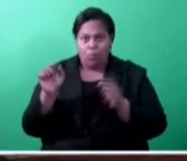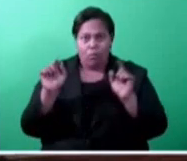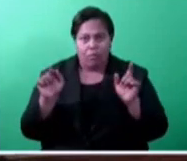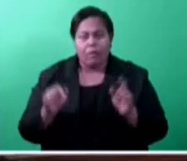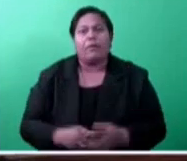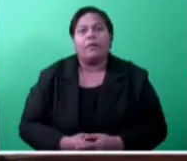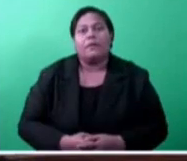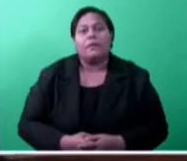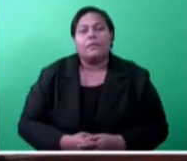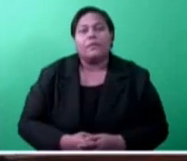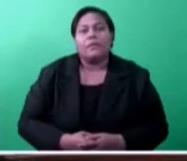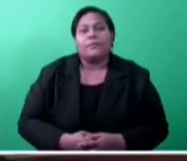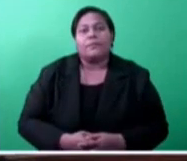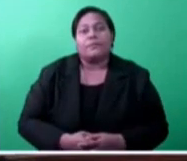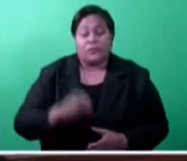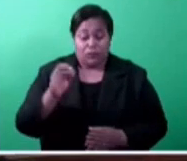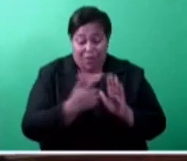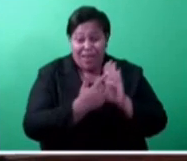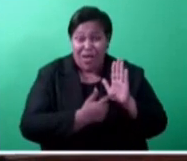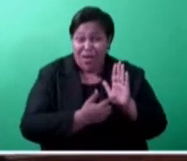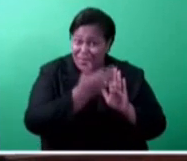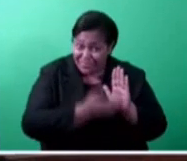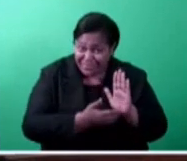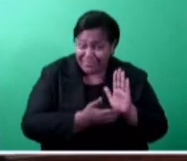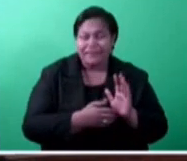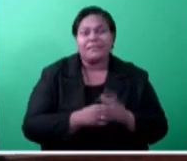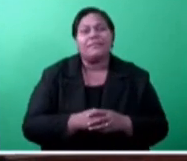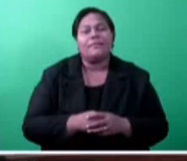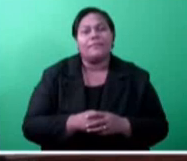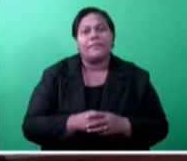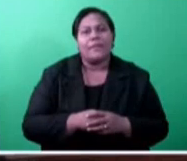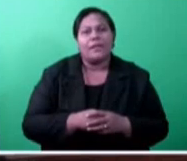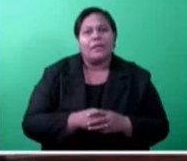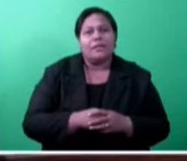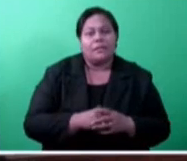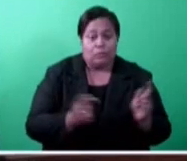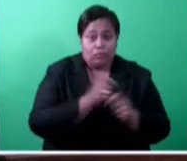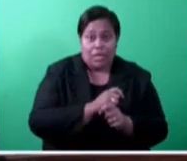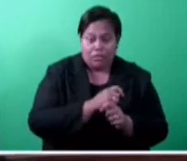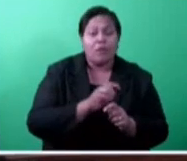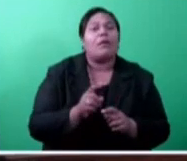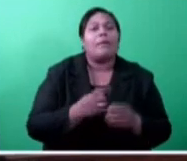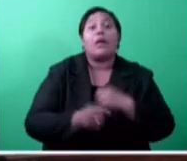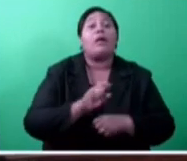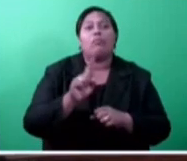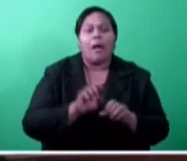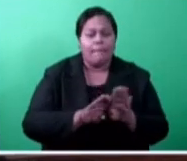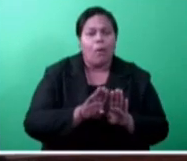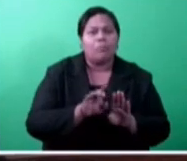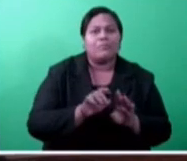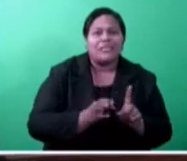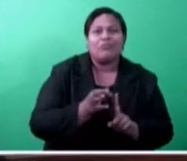2033. With the Kigali Amendment, the Montreal Protocol progressed from being an ozone protection treaty to